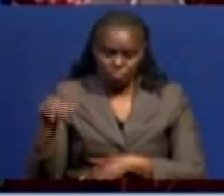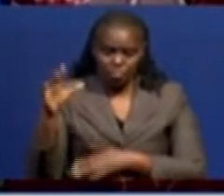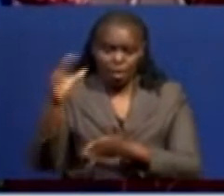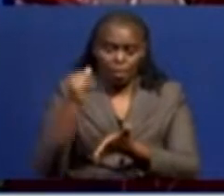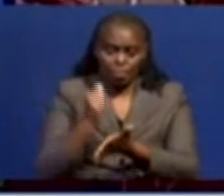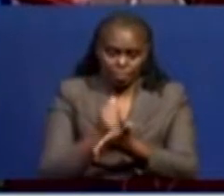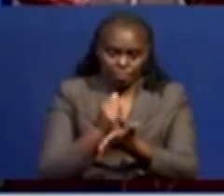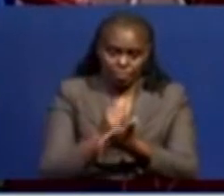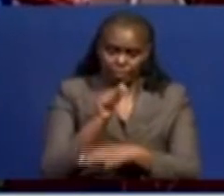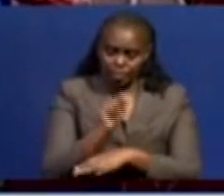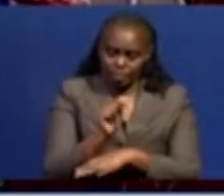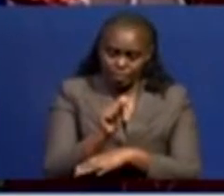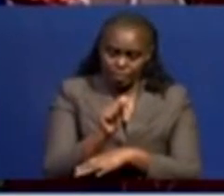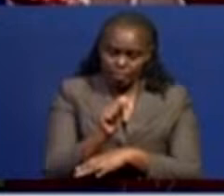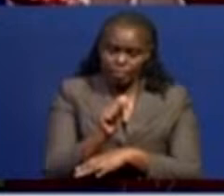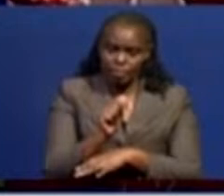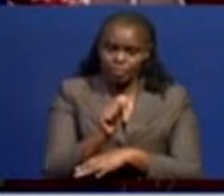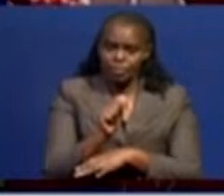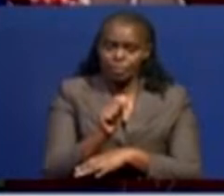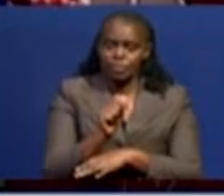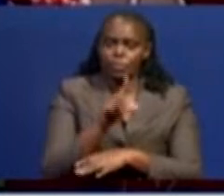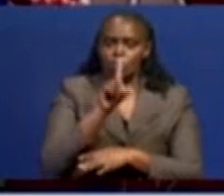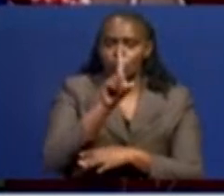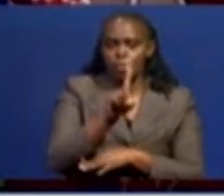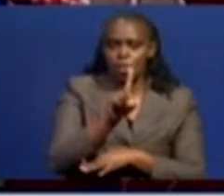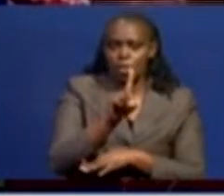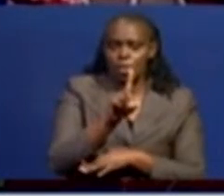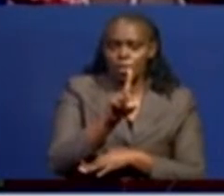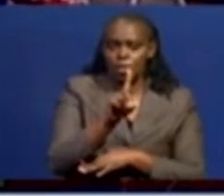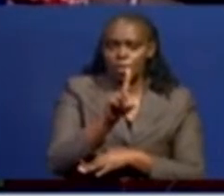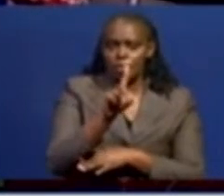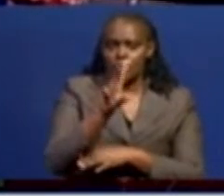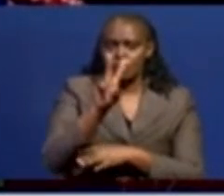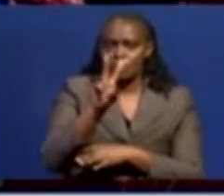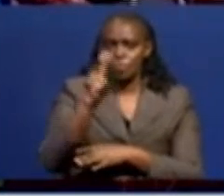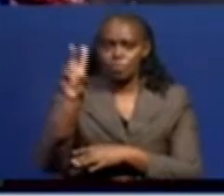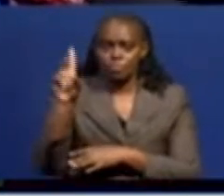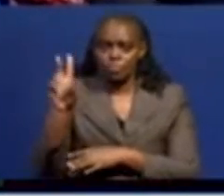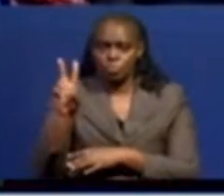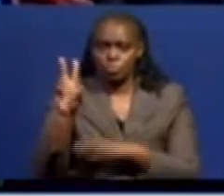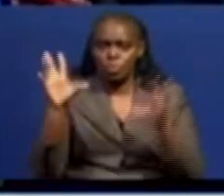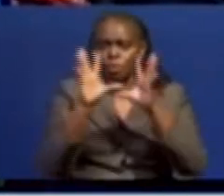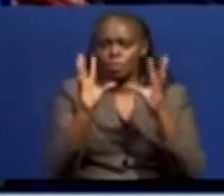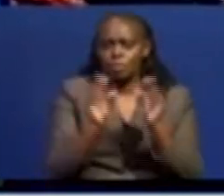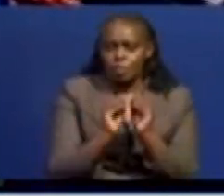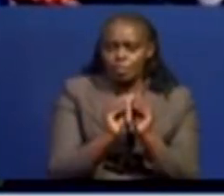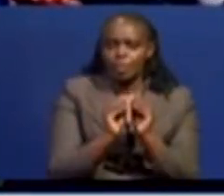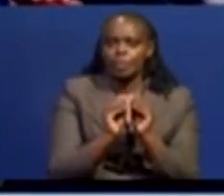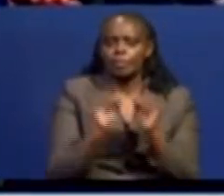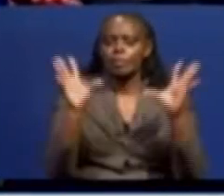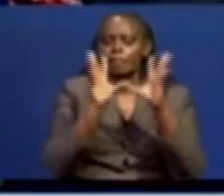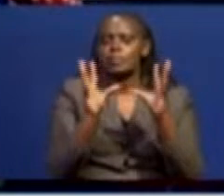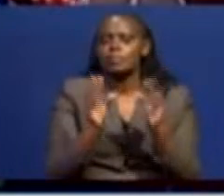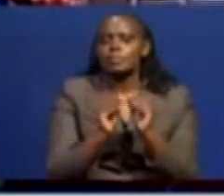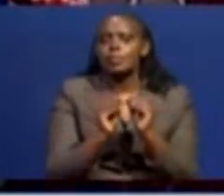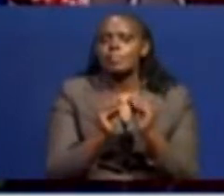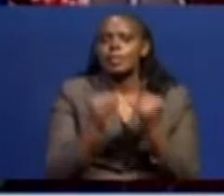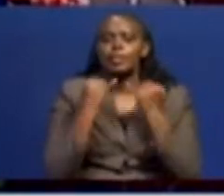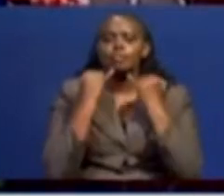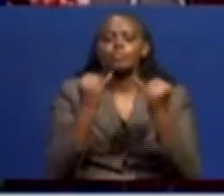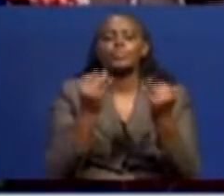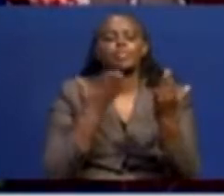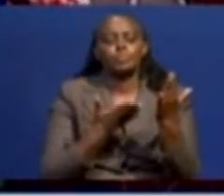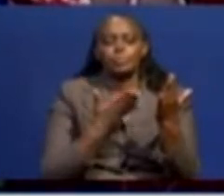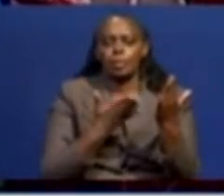revoking this appointment is found on page 1 of volume 2. In summary, please. In summary,